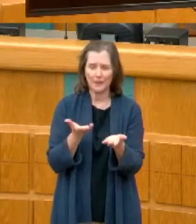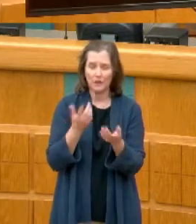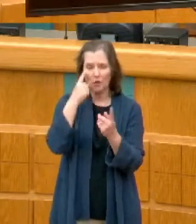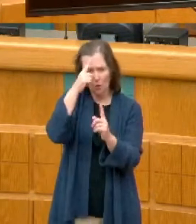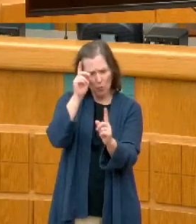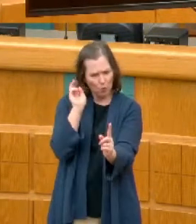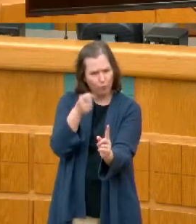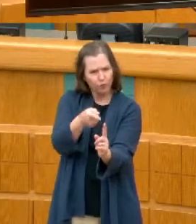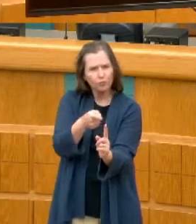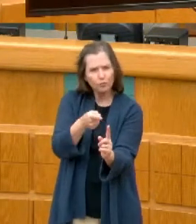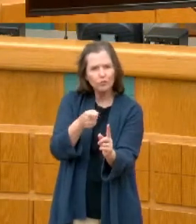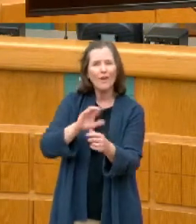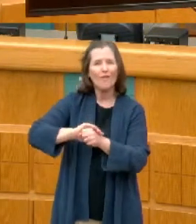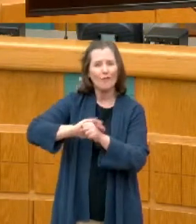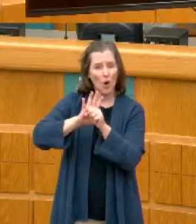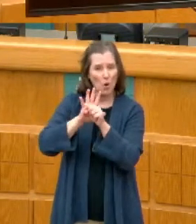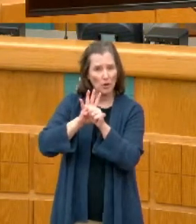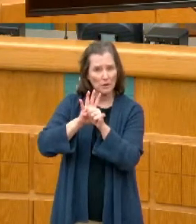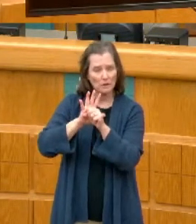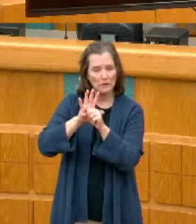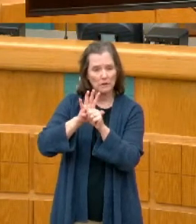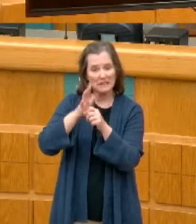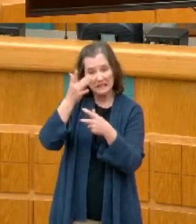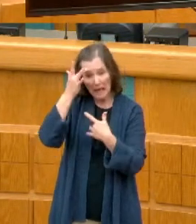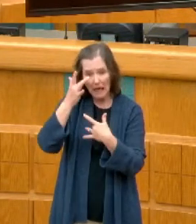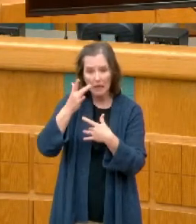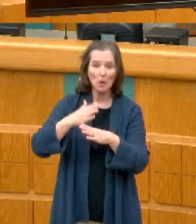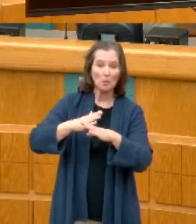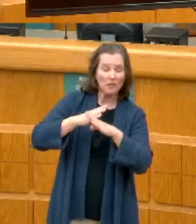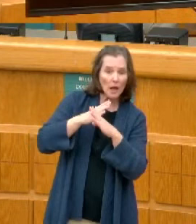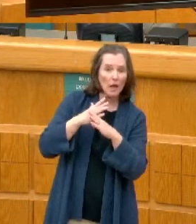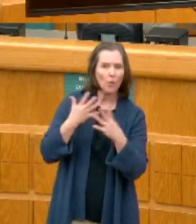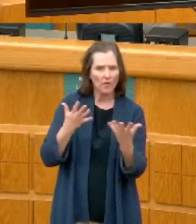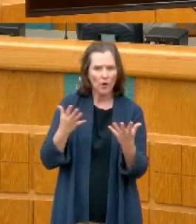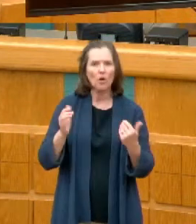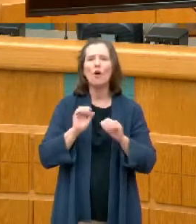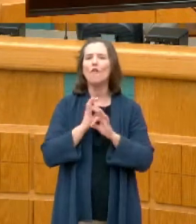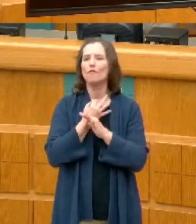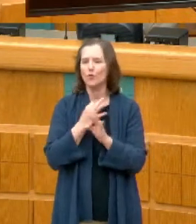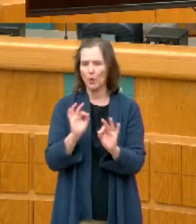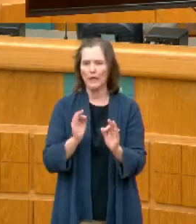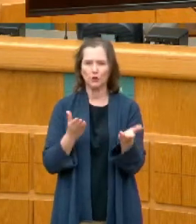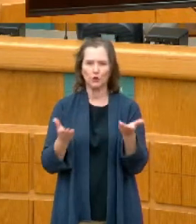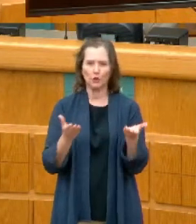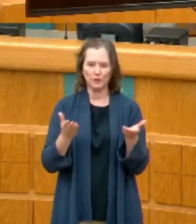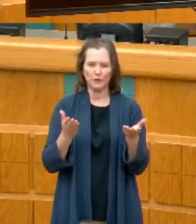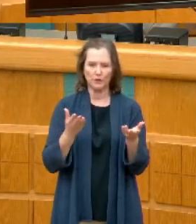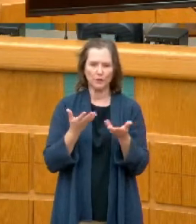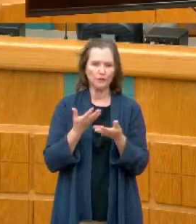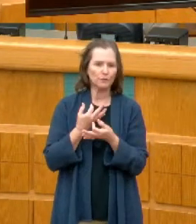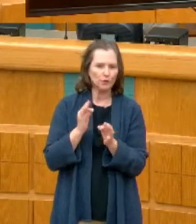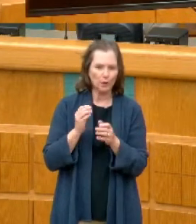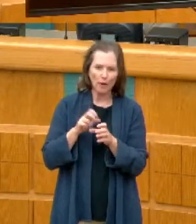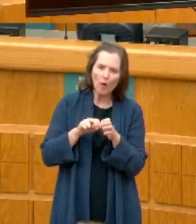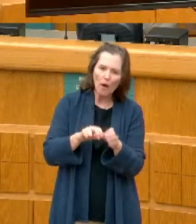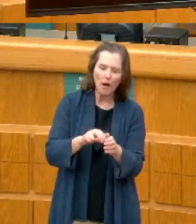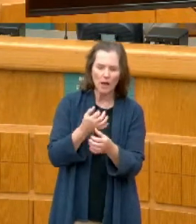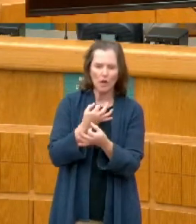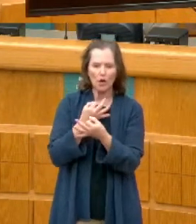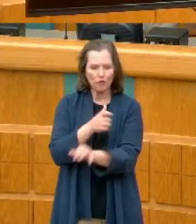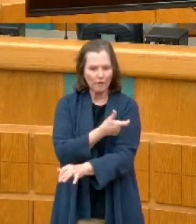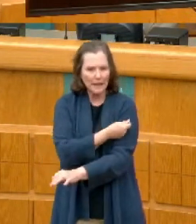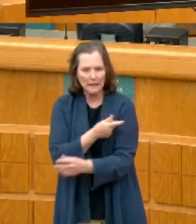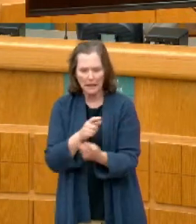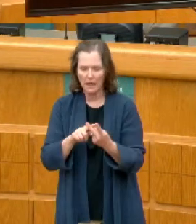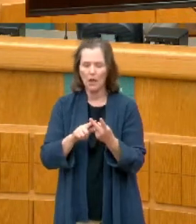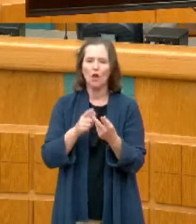have COVID or you had COVID. Look, I'm so grateful that we have these treatments, and I'm so proud that Nueces County and the